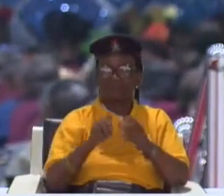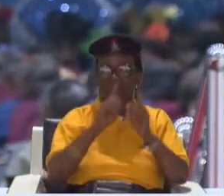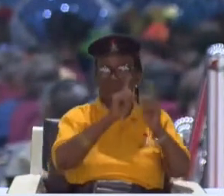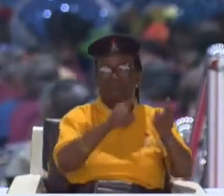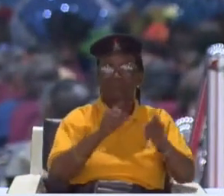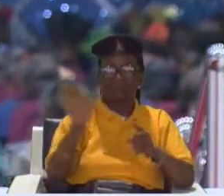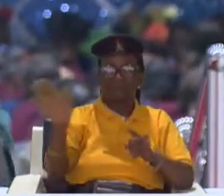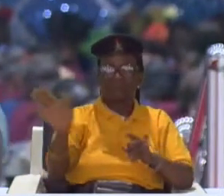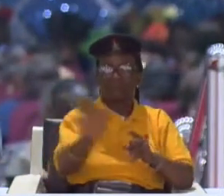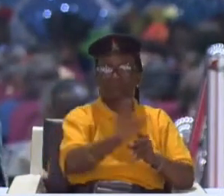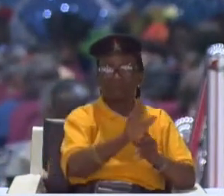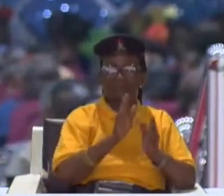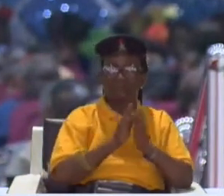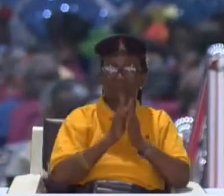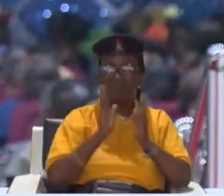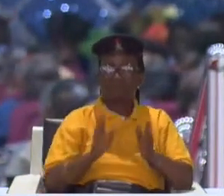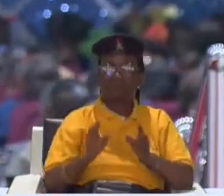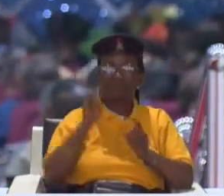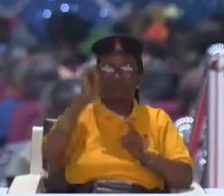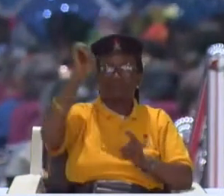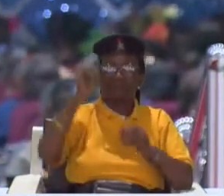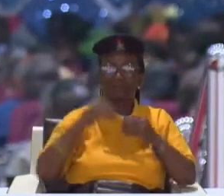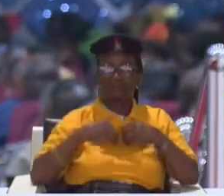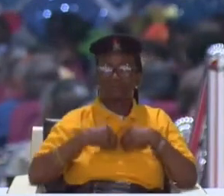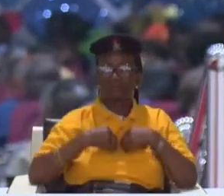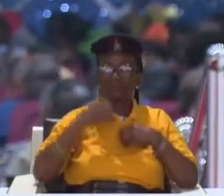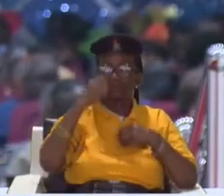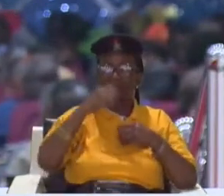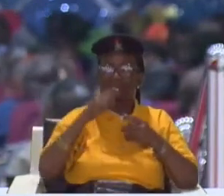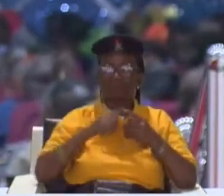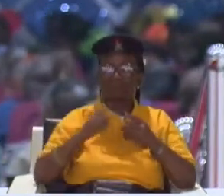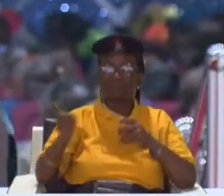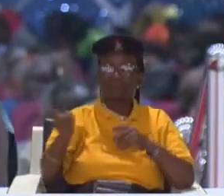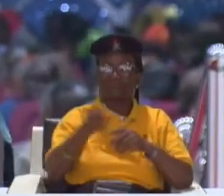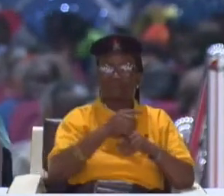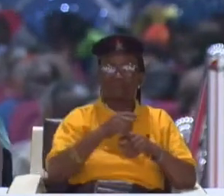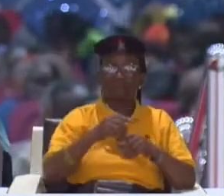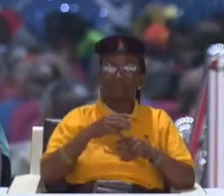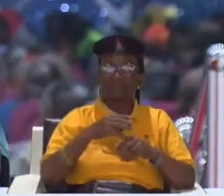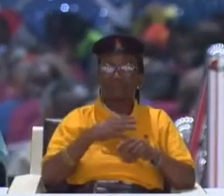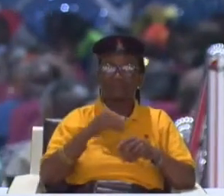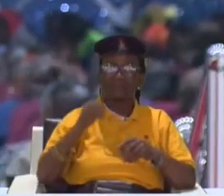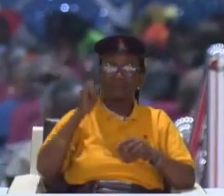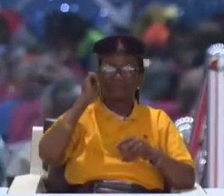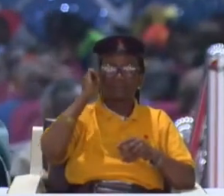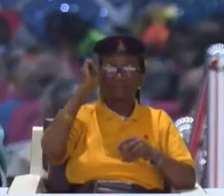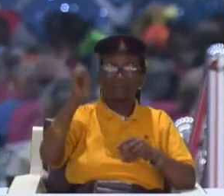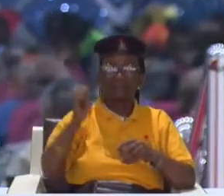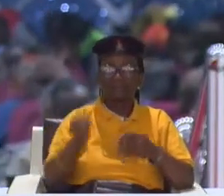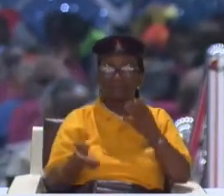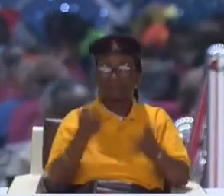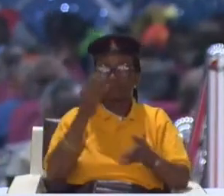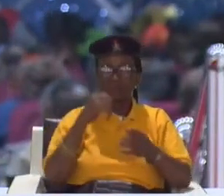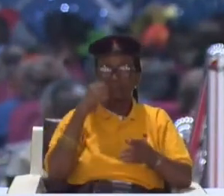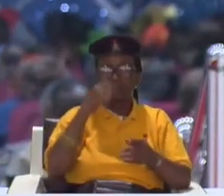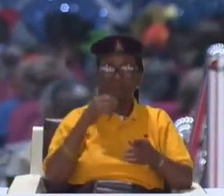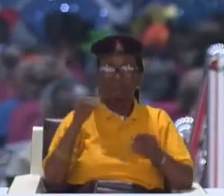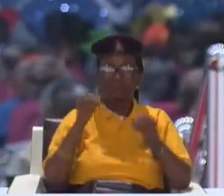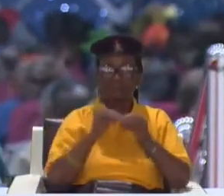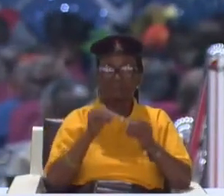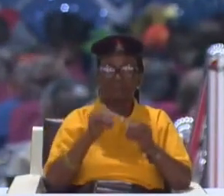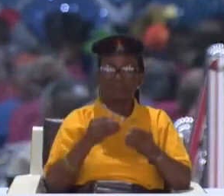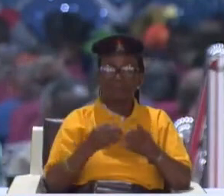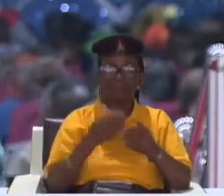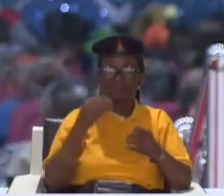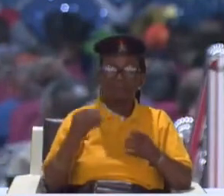prayers. He has spoken to you. He may speak more before we go, I don't know, but this